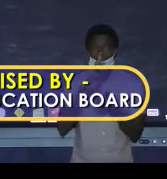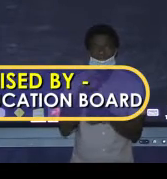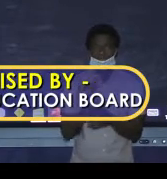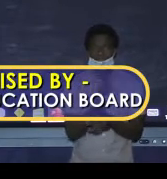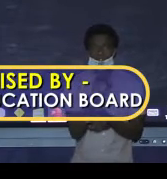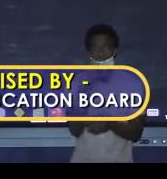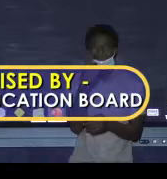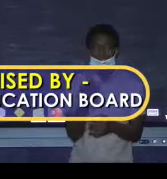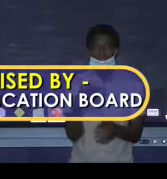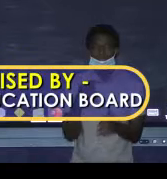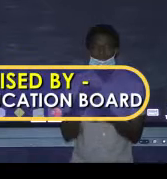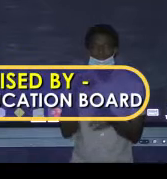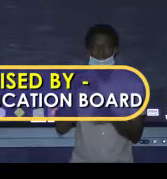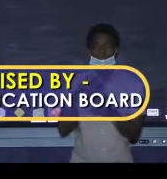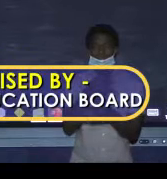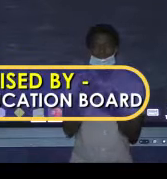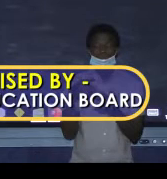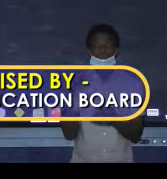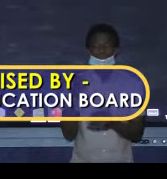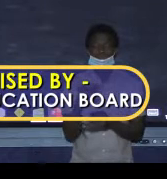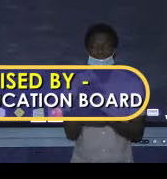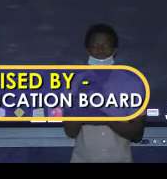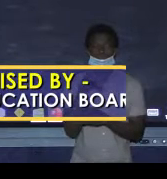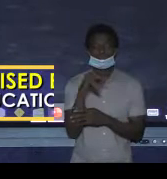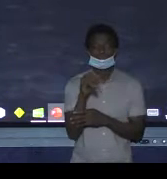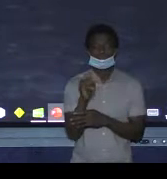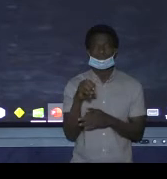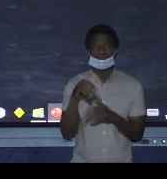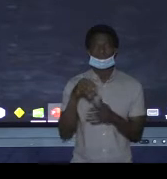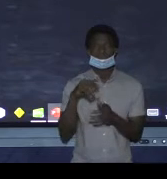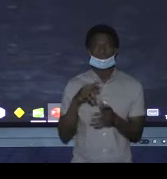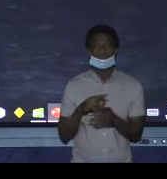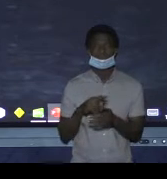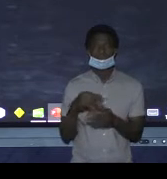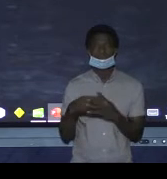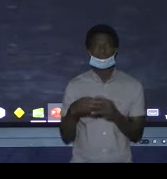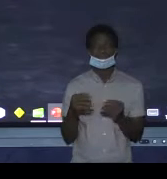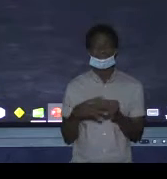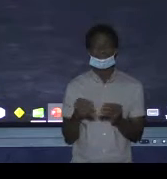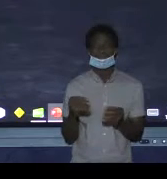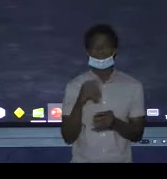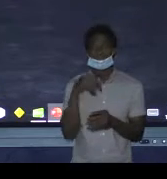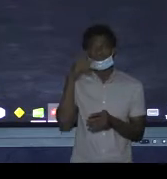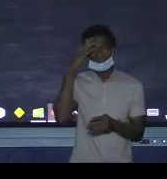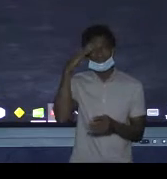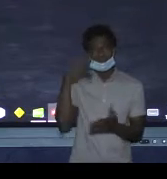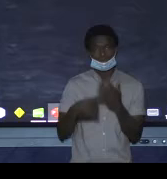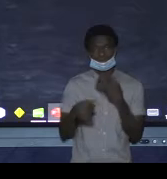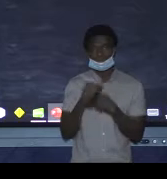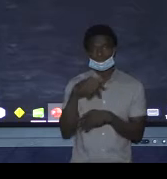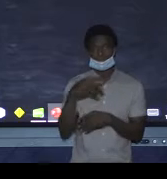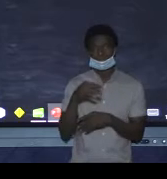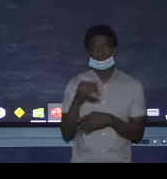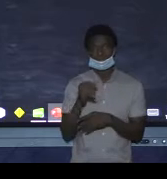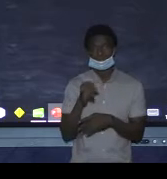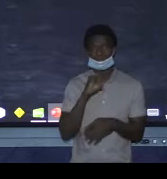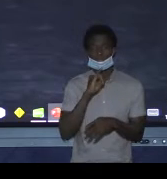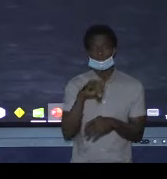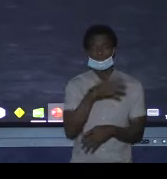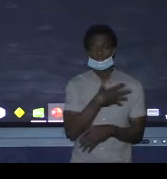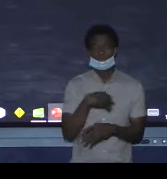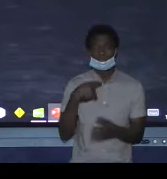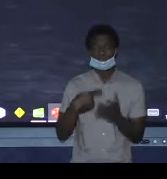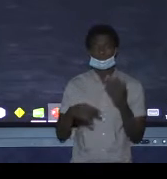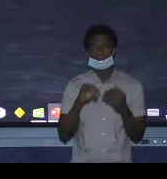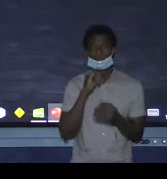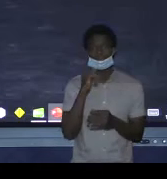is done by using a single word in place of a phrase or a sentence. You know what a phrase is, and you know